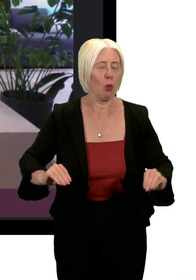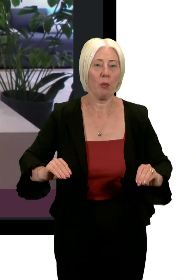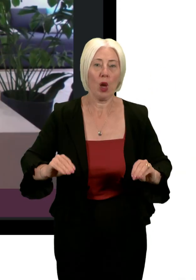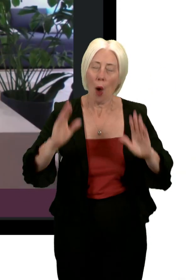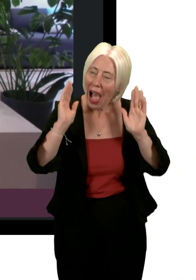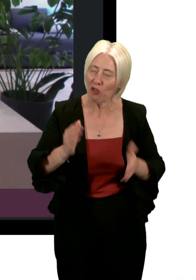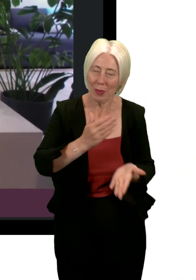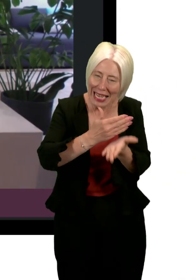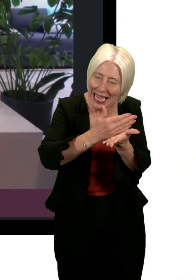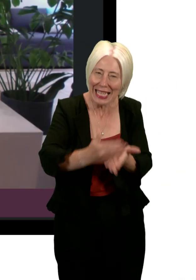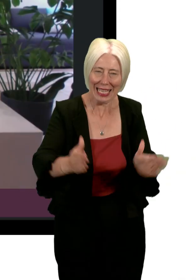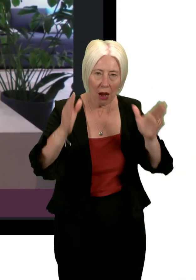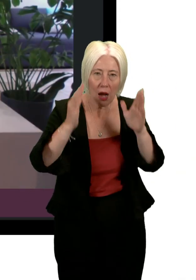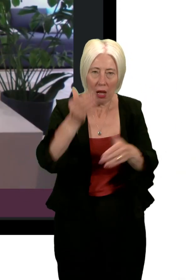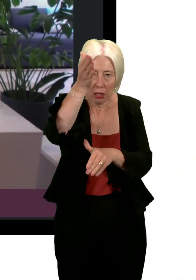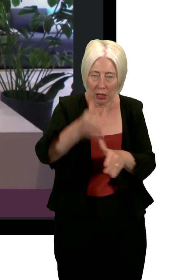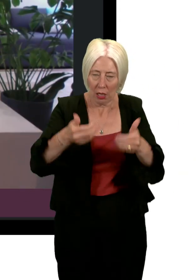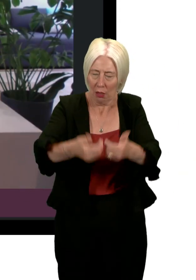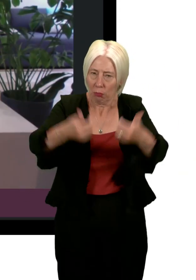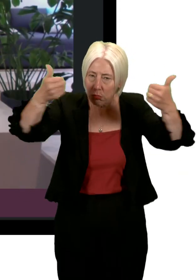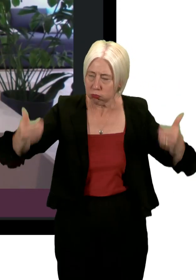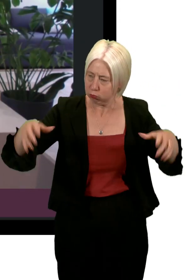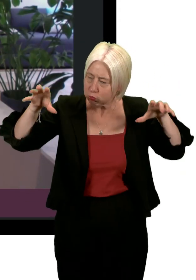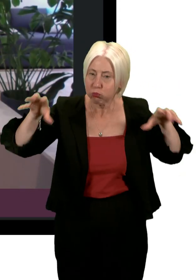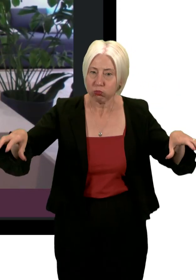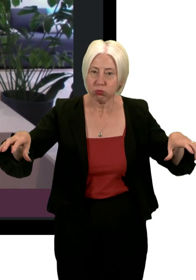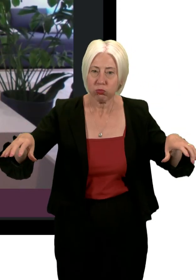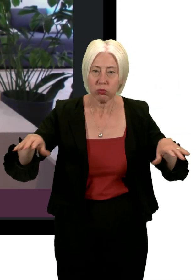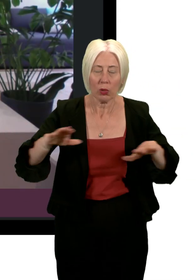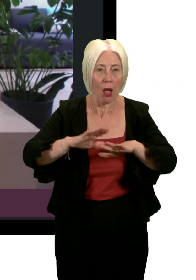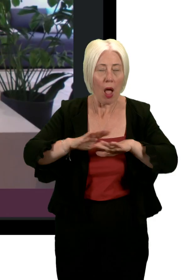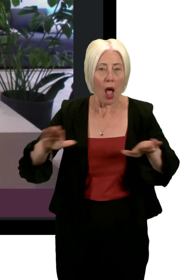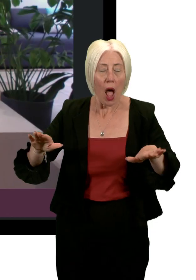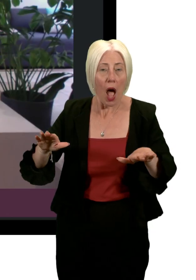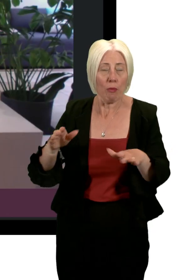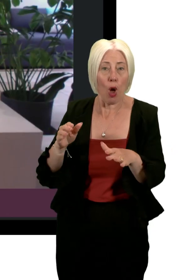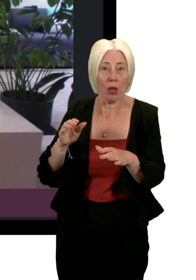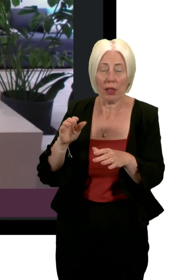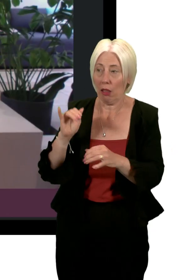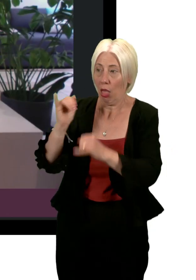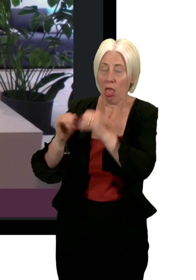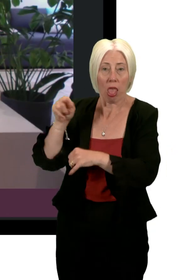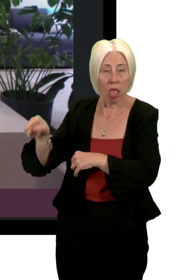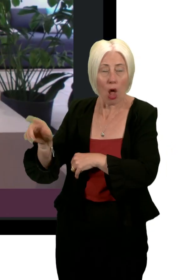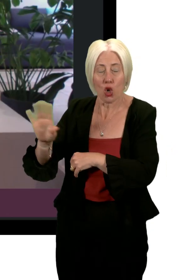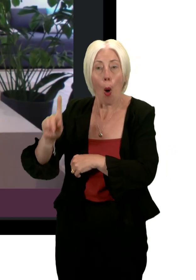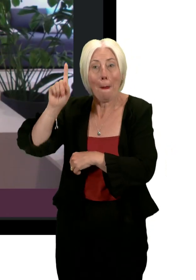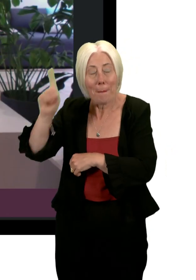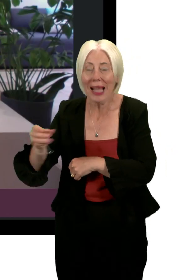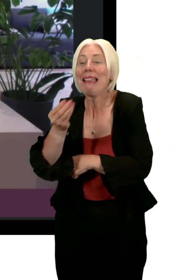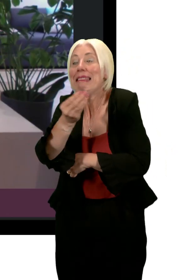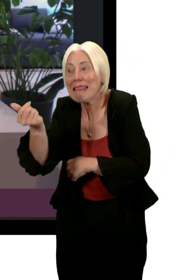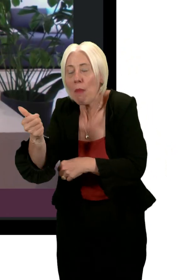have clear differentiation with regard to certain, I'm not against private sector, that'd be ridiculous, but it's about certain